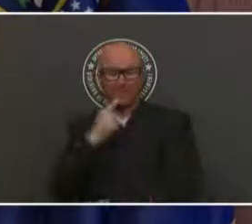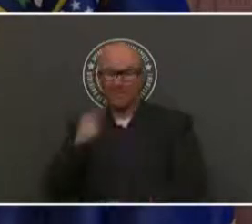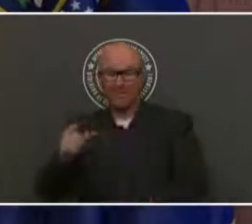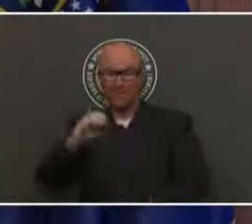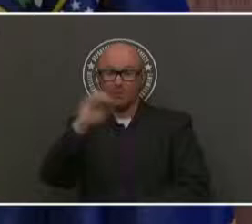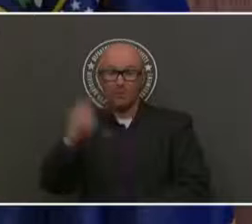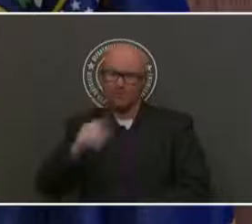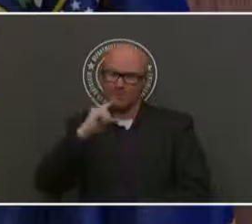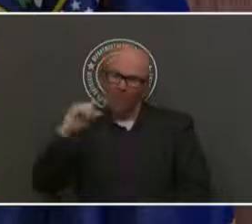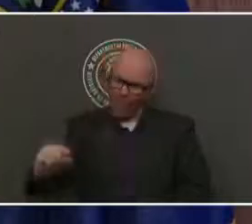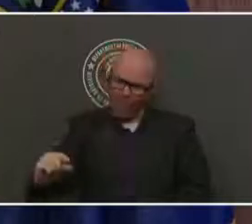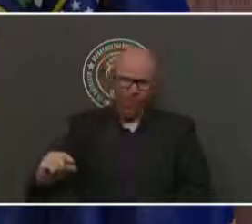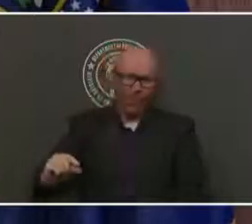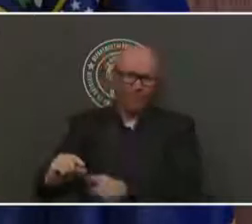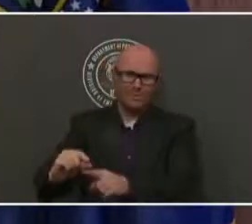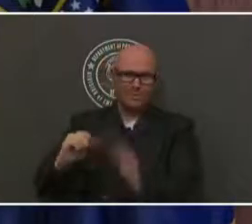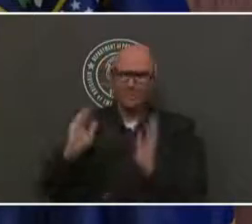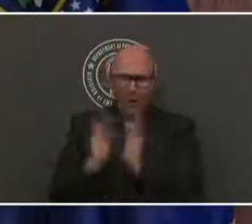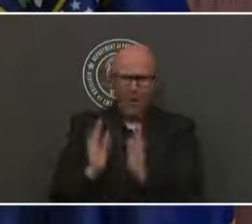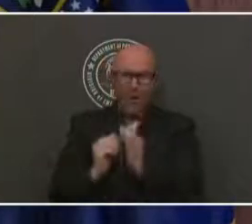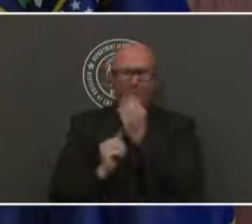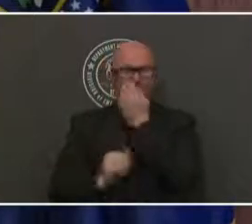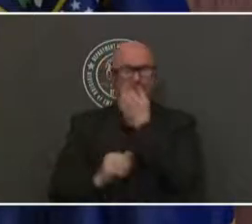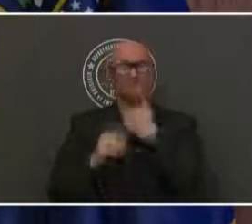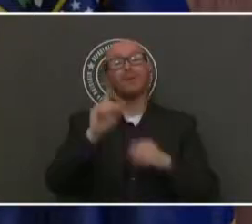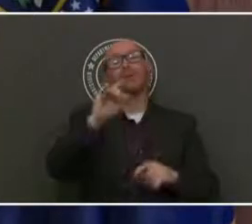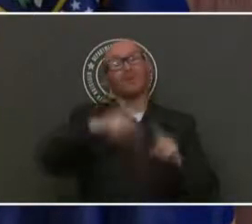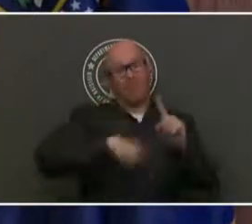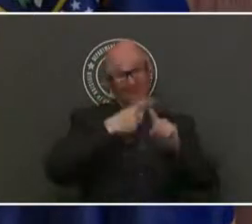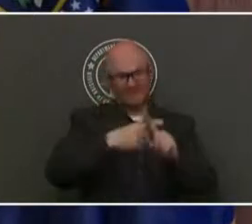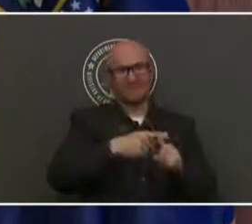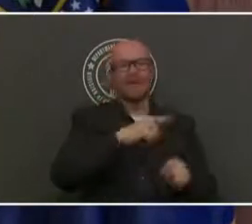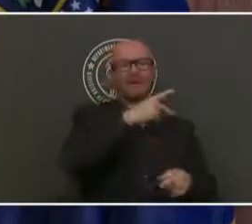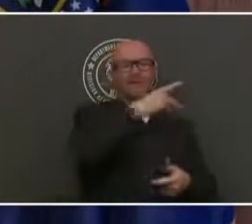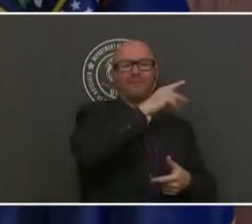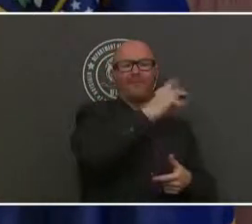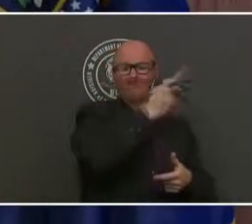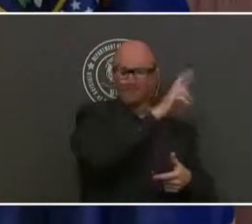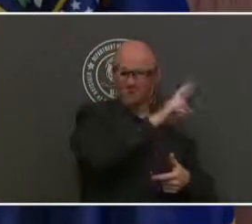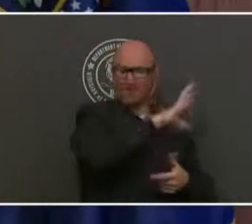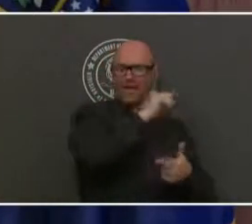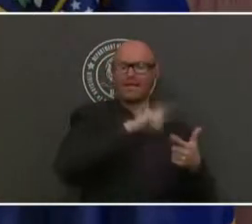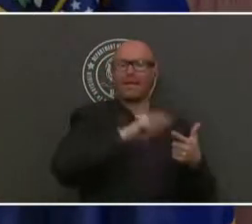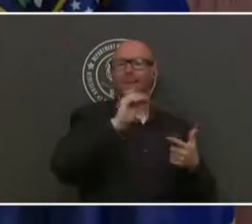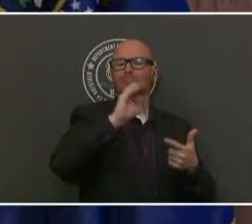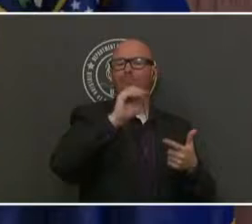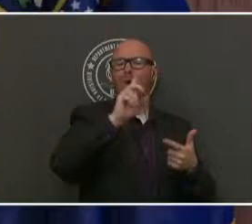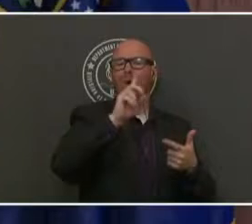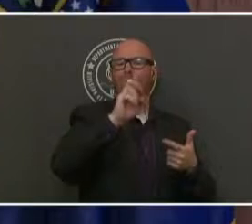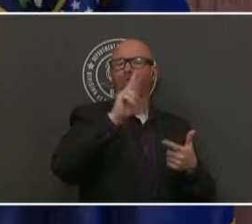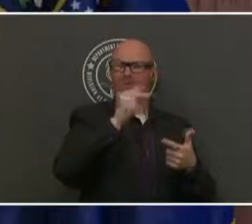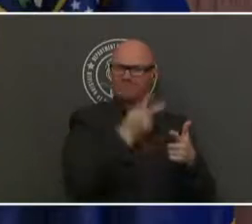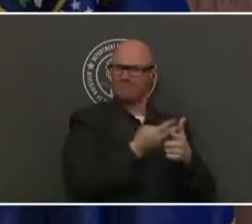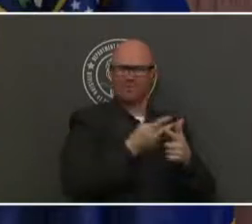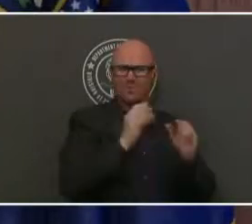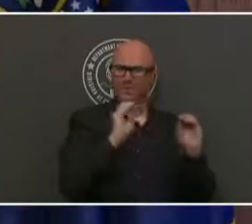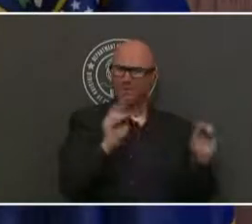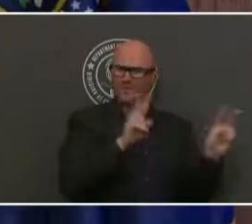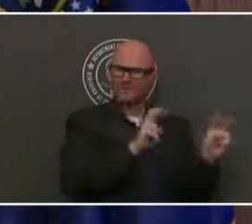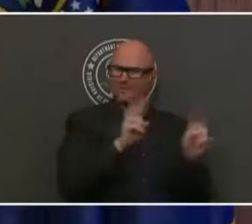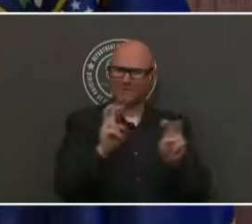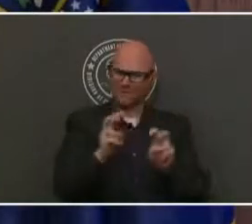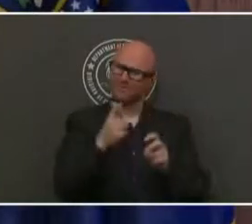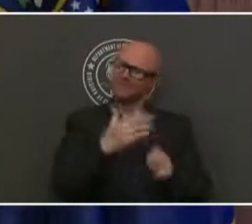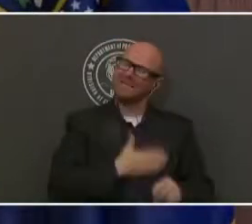have two vaccines that we know do not have any of these issues. And so please go and get this vaccine. Don't make